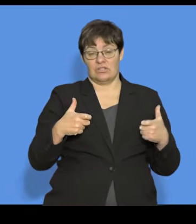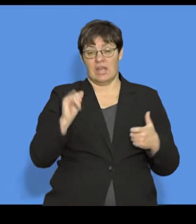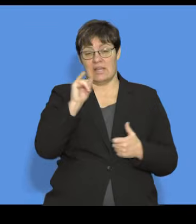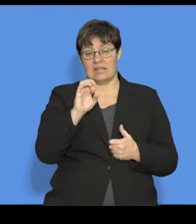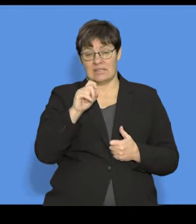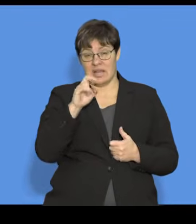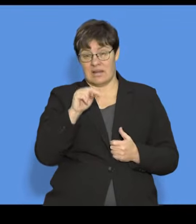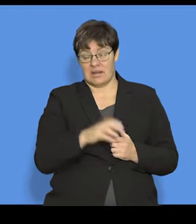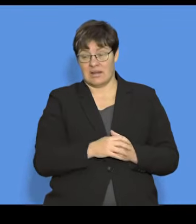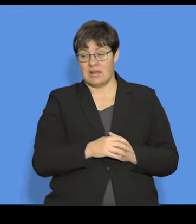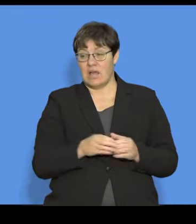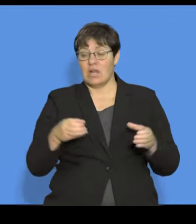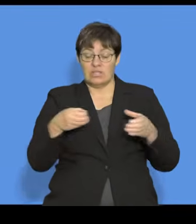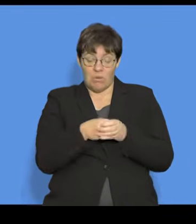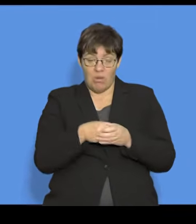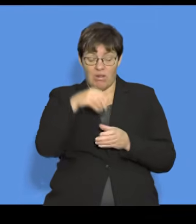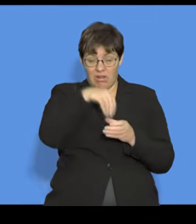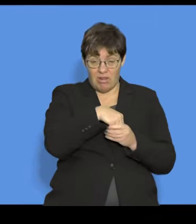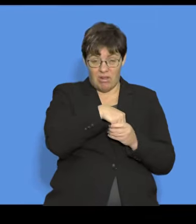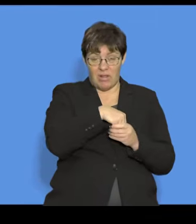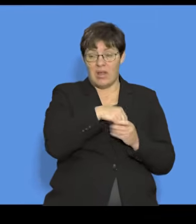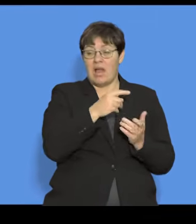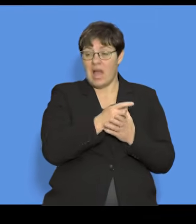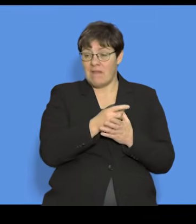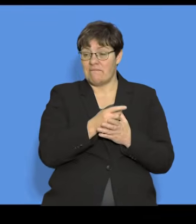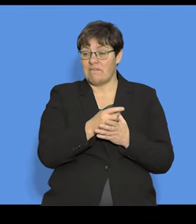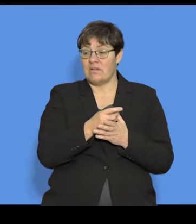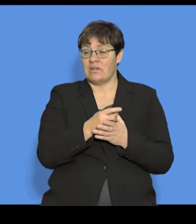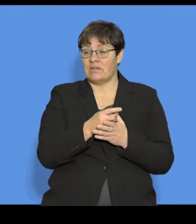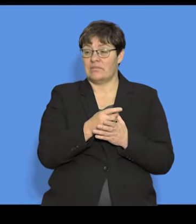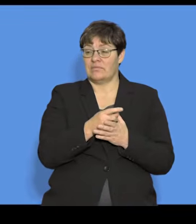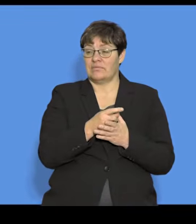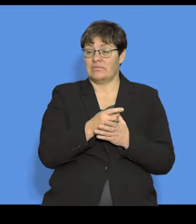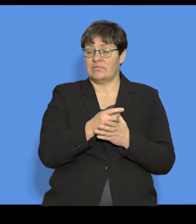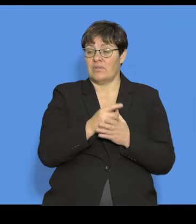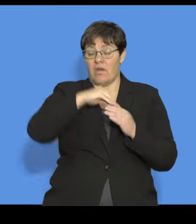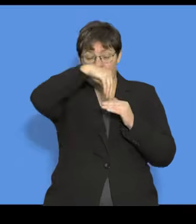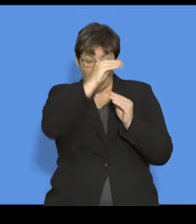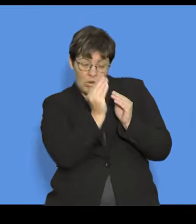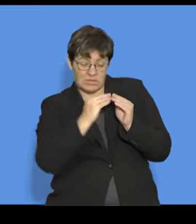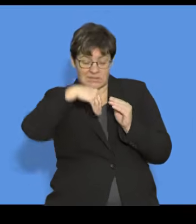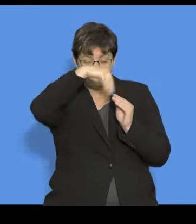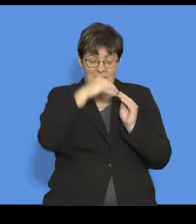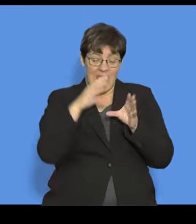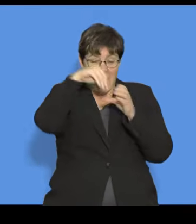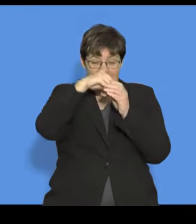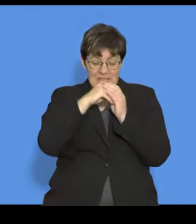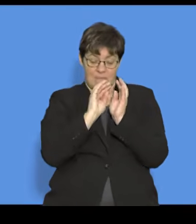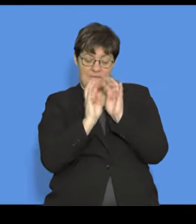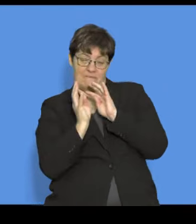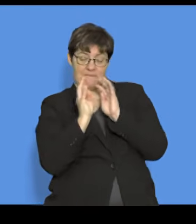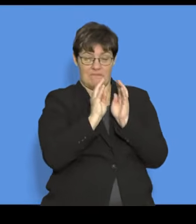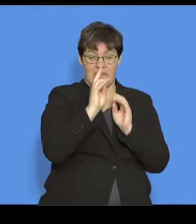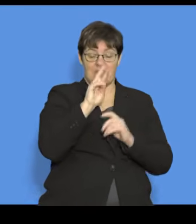intestine. The small intestine on the internal surface has got transverse folds that are lined with microscopic